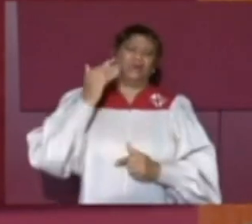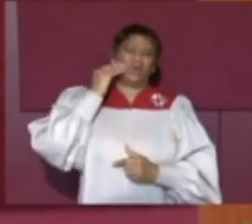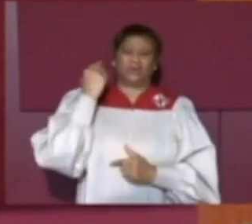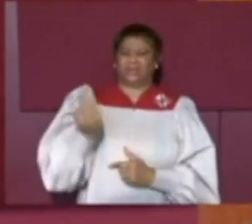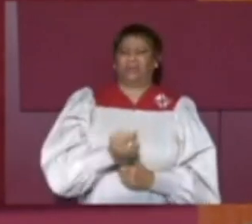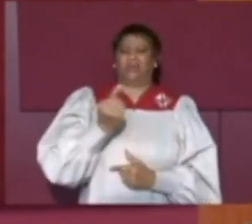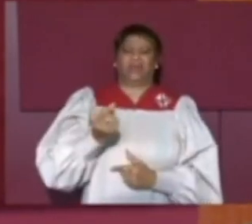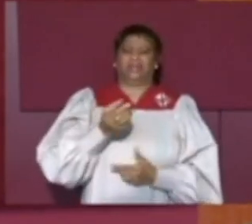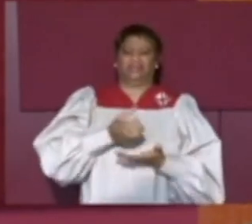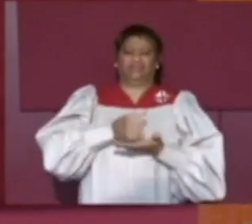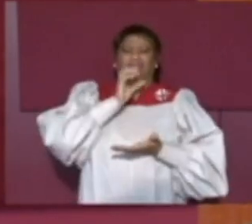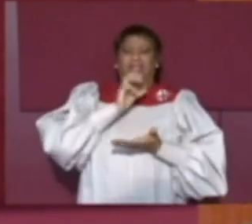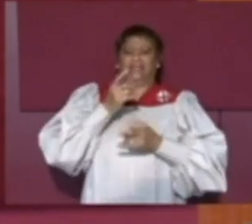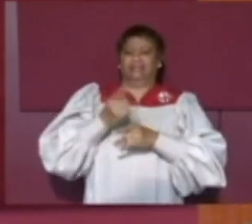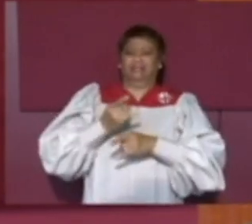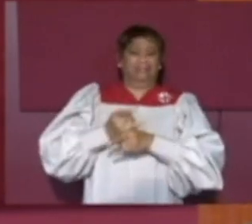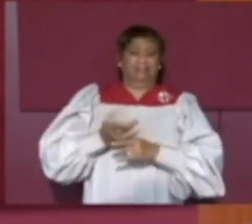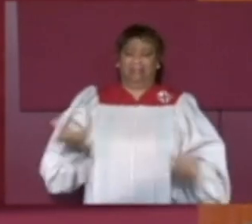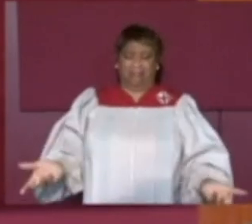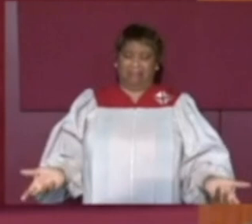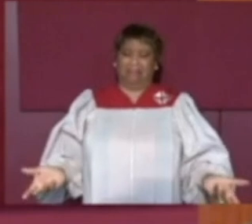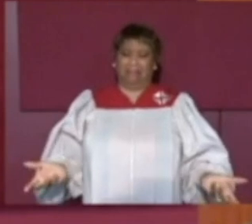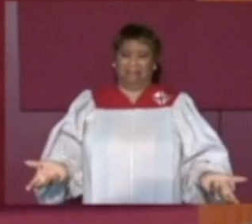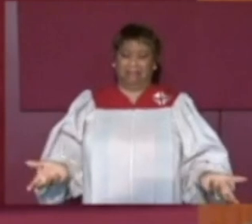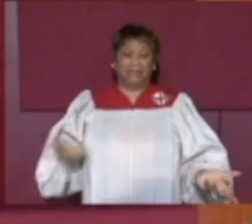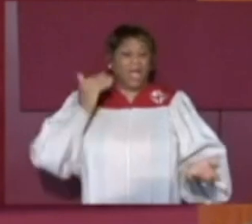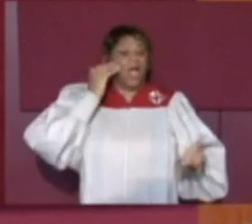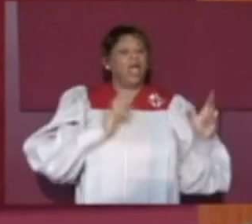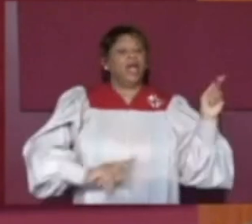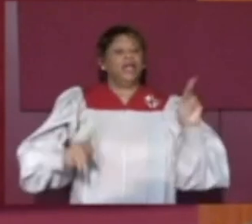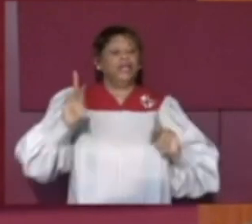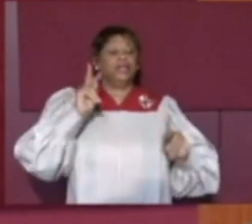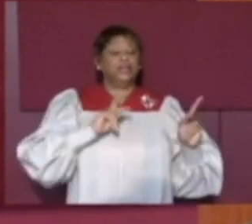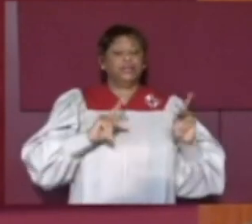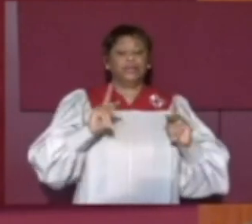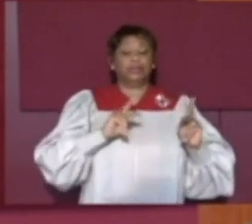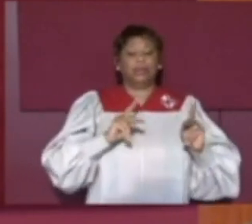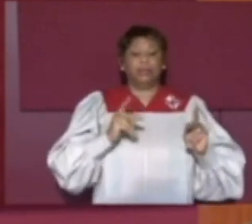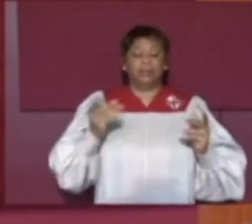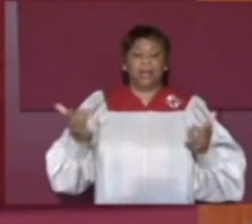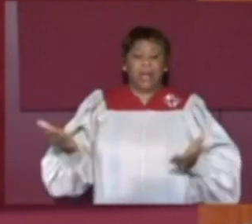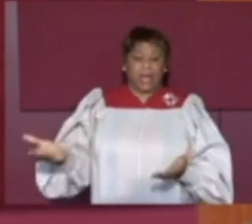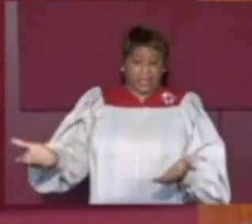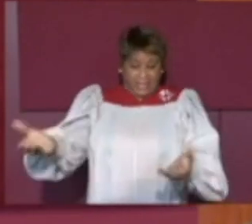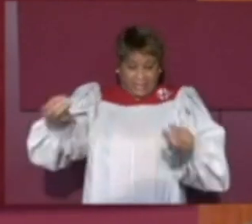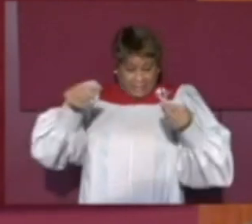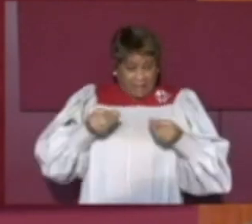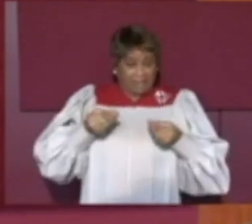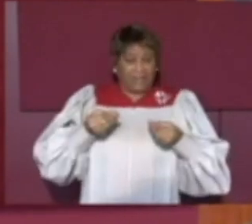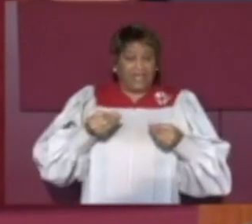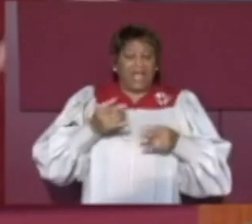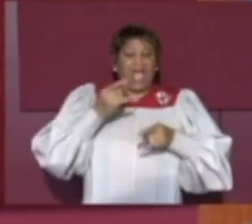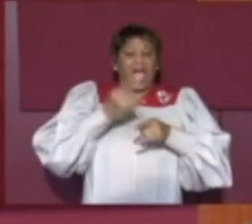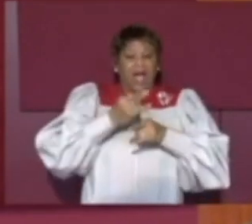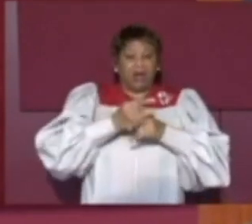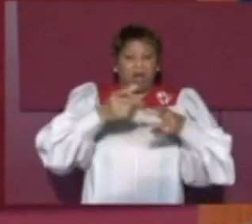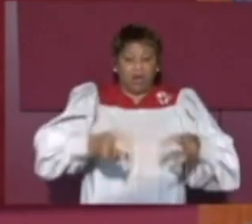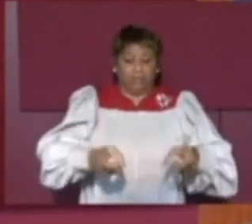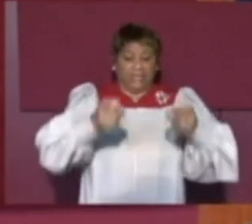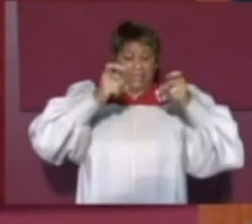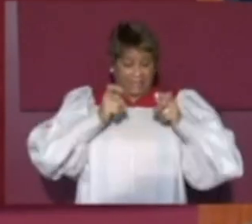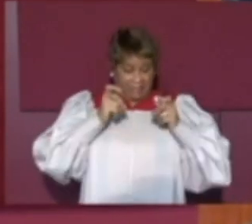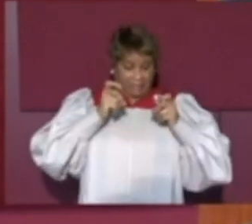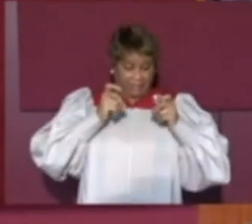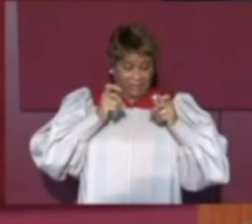drinks. Okay? I know people who bring me alcohol as a gift because they don't, that's what they do. And I